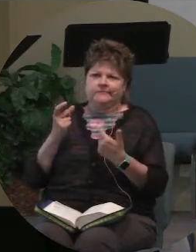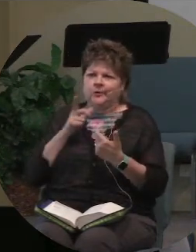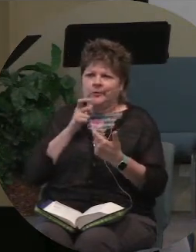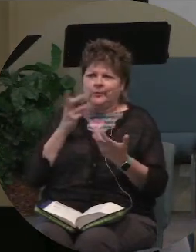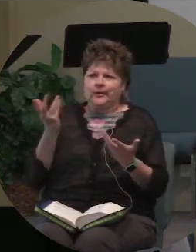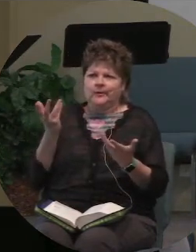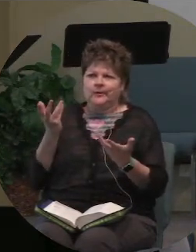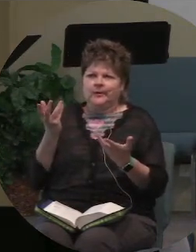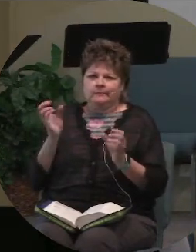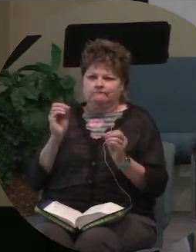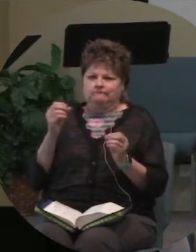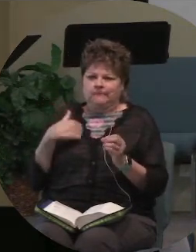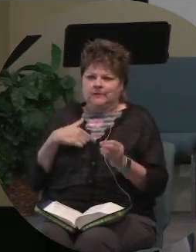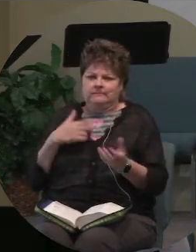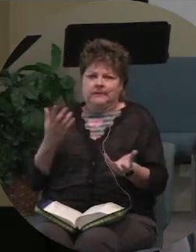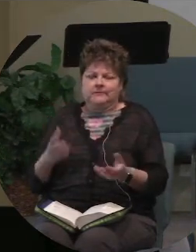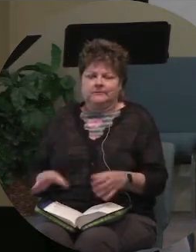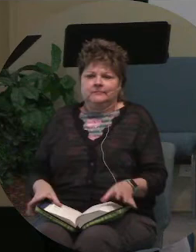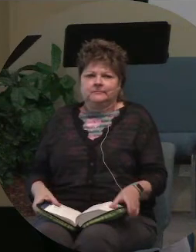None of us.